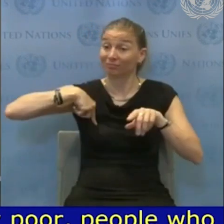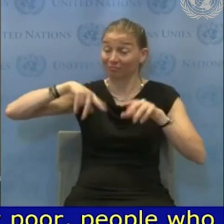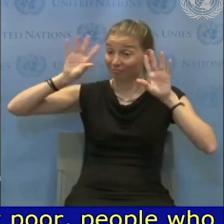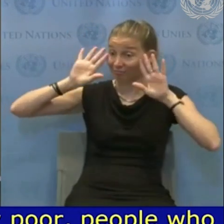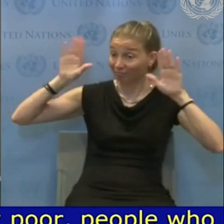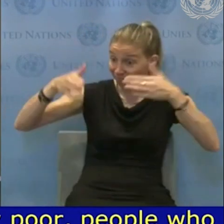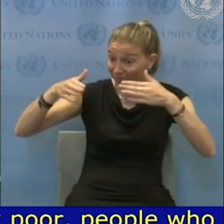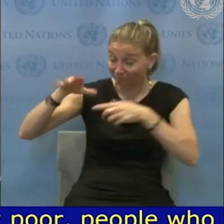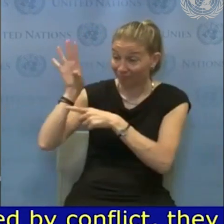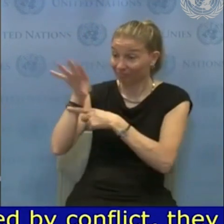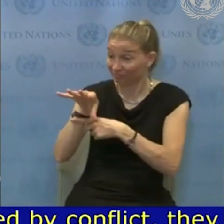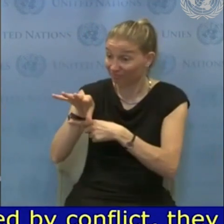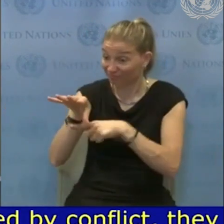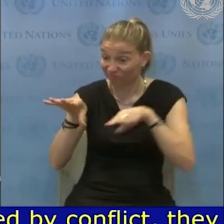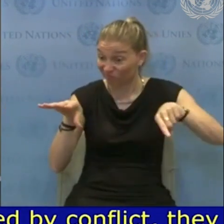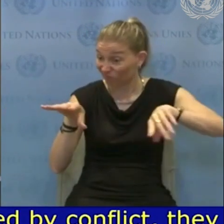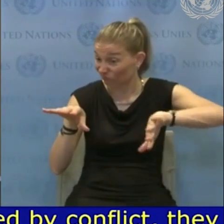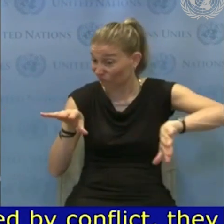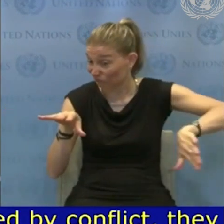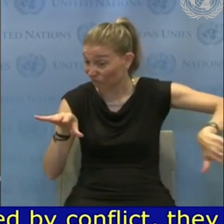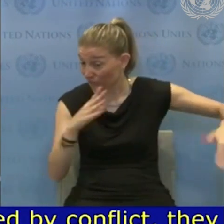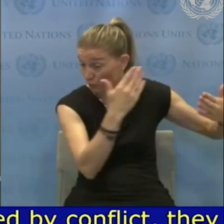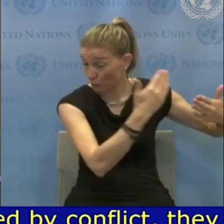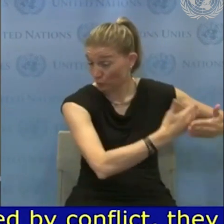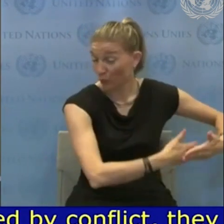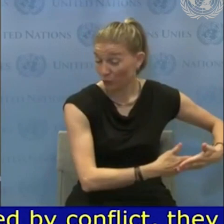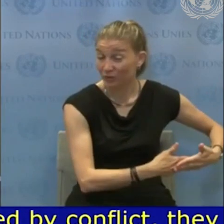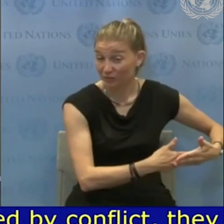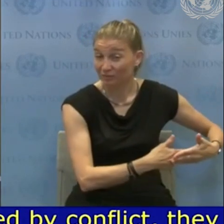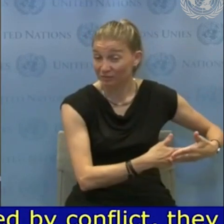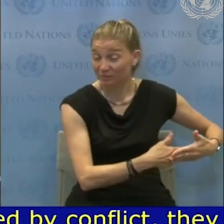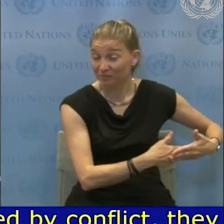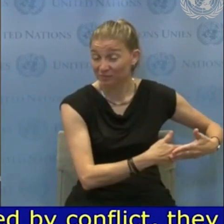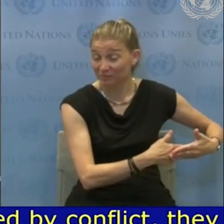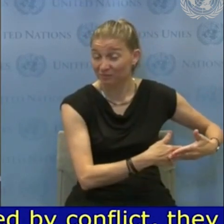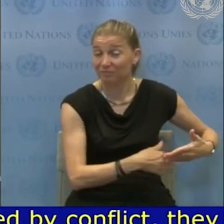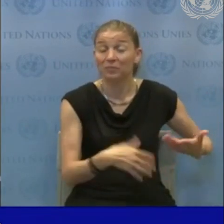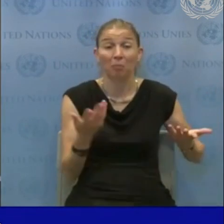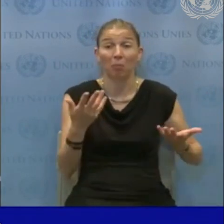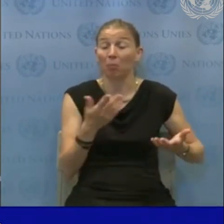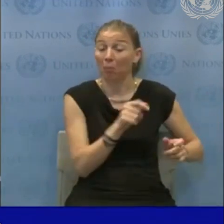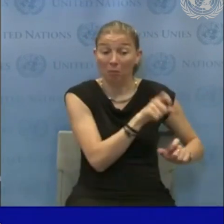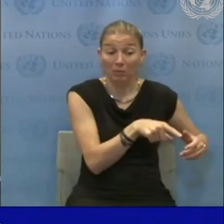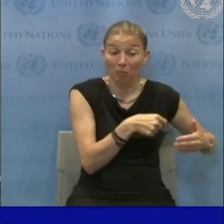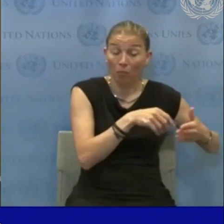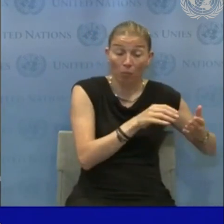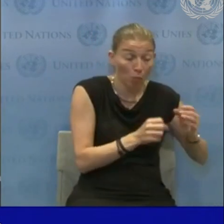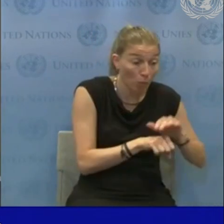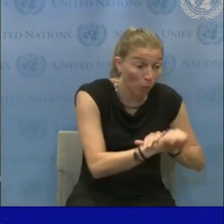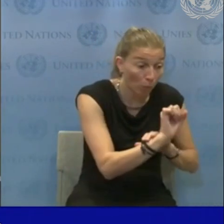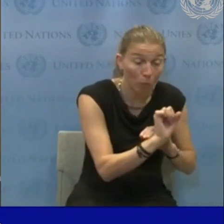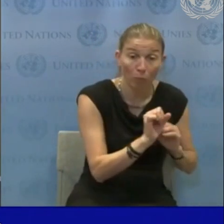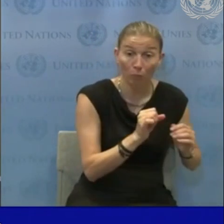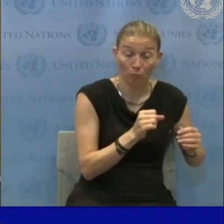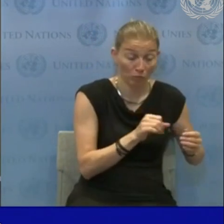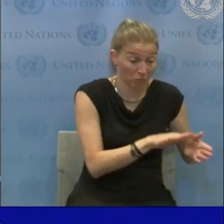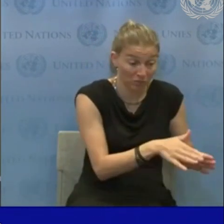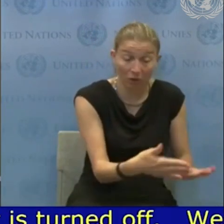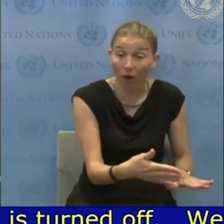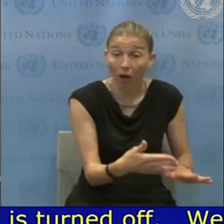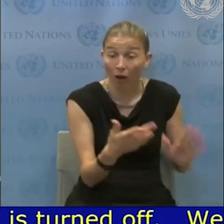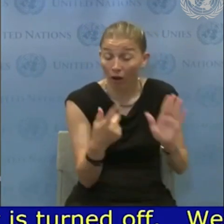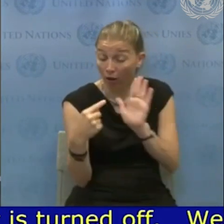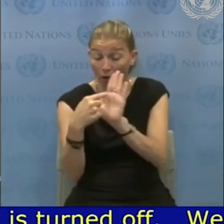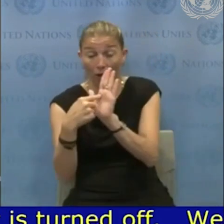don't know some of the most basic things when people are born or when they die. Millions upon millions of children